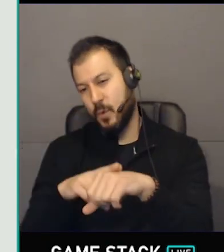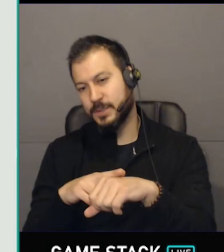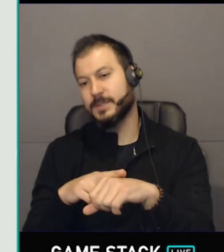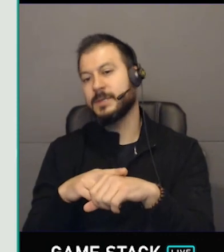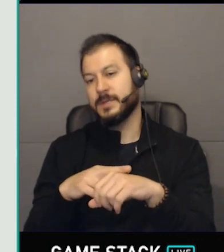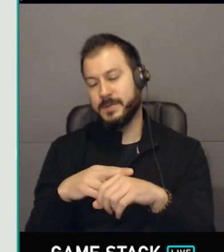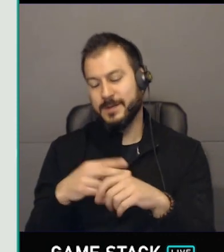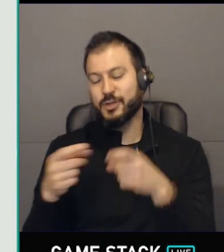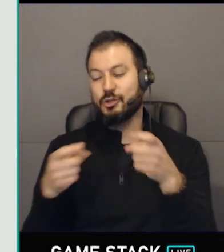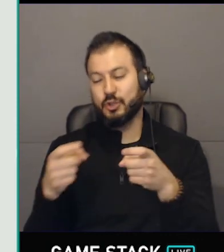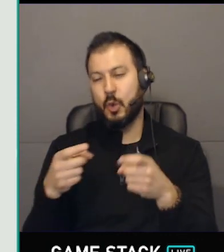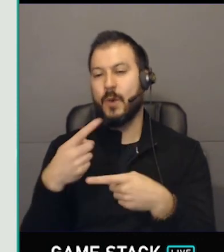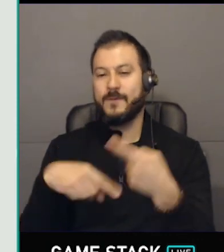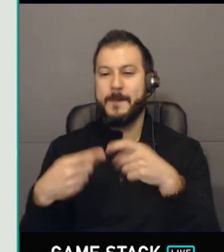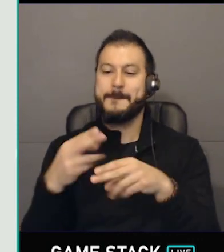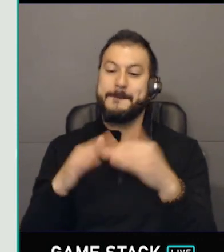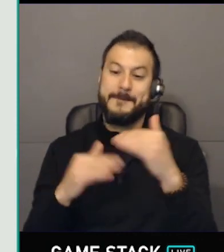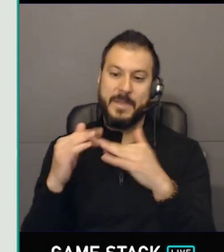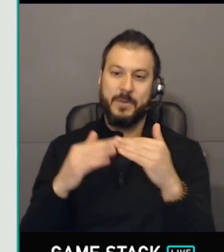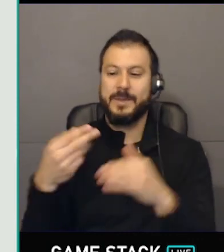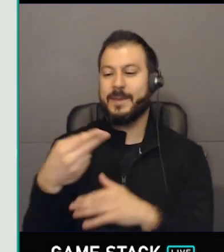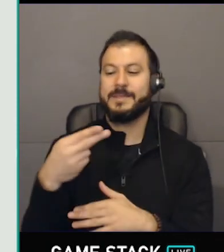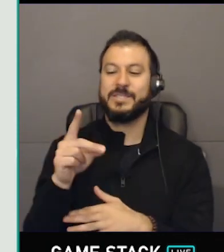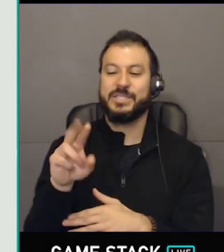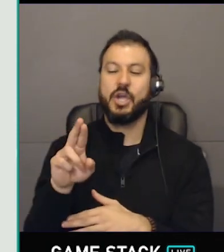control comes from building HDR support yourself.